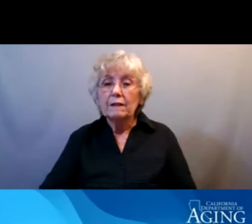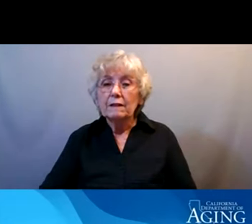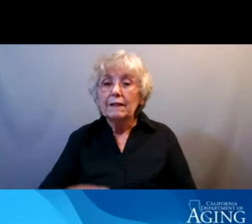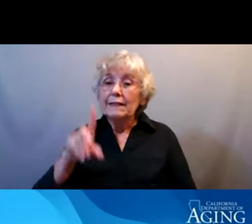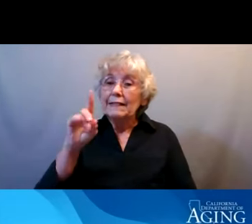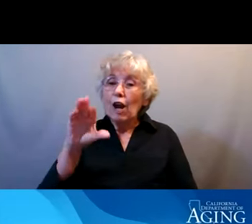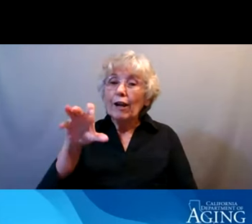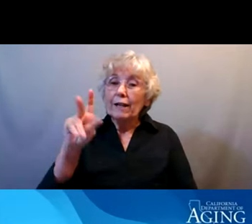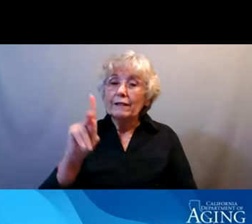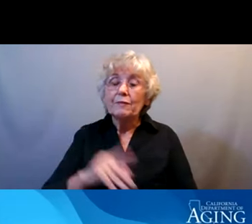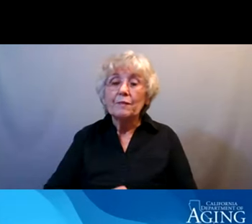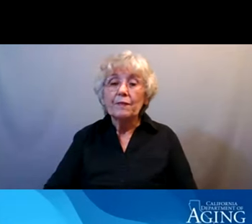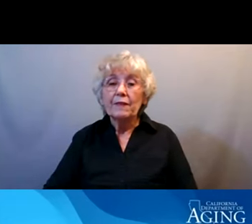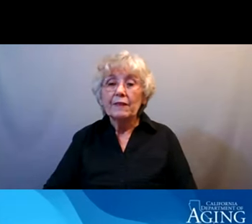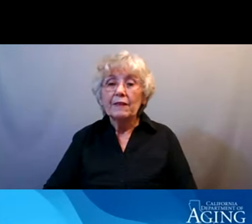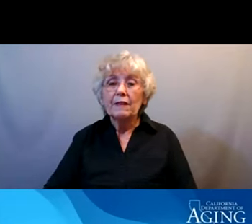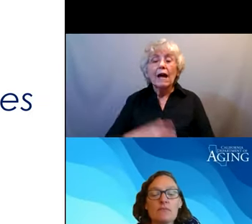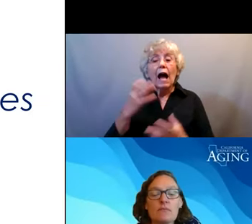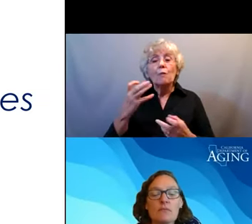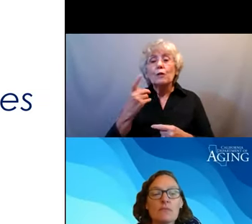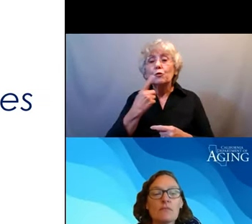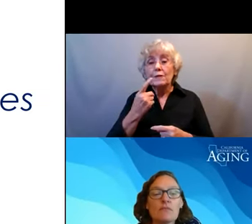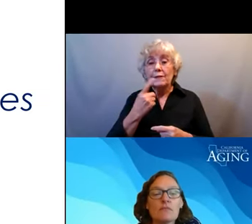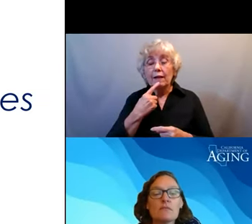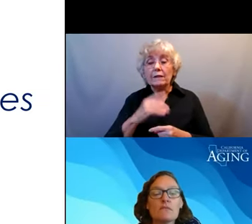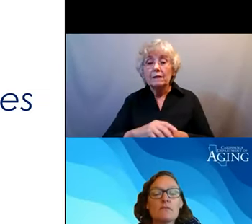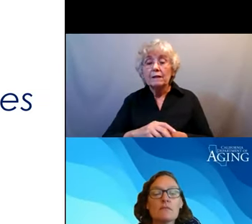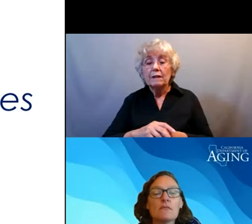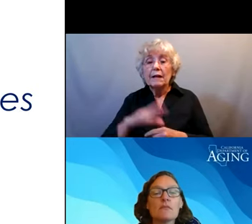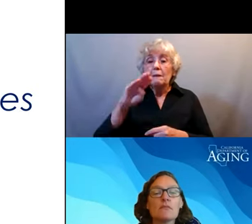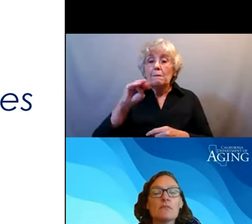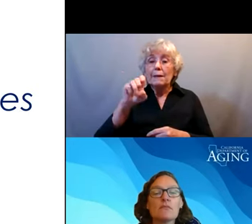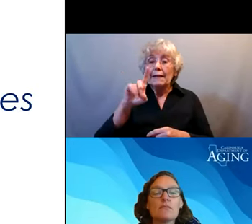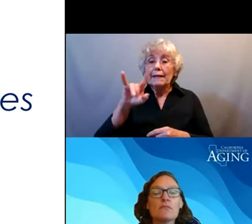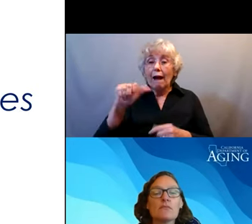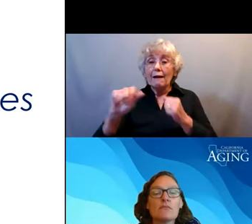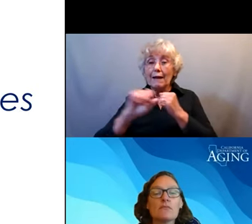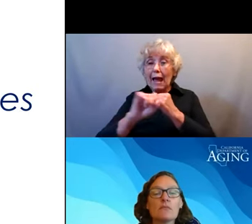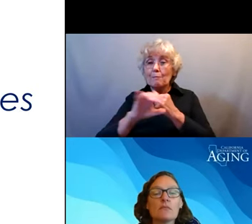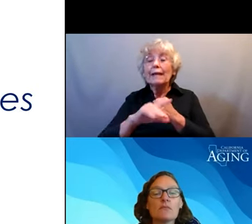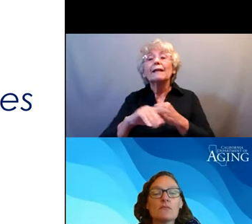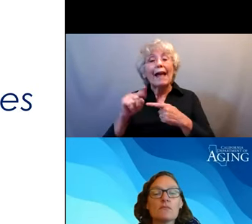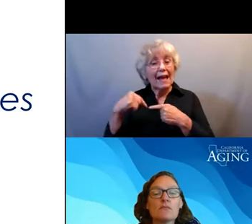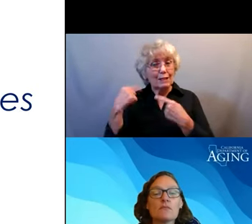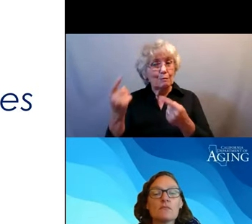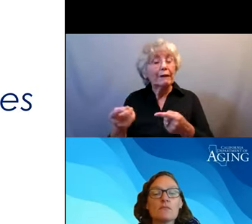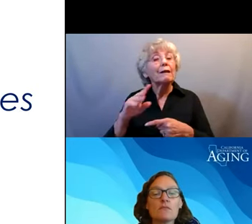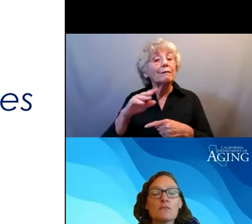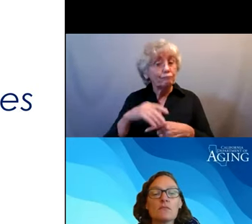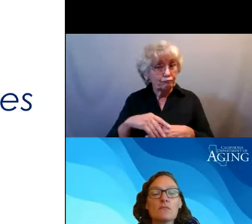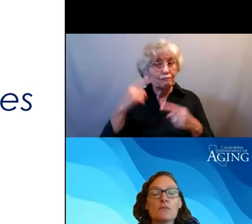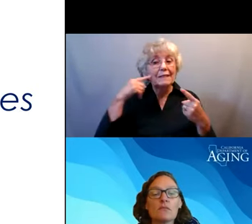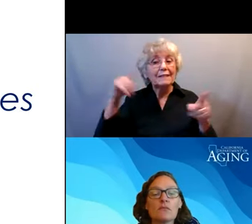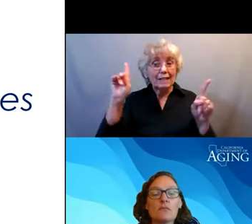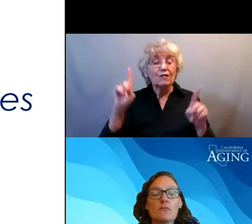Derek. I just wanted to say the media campaign has been quite successful. At least for